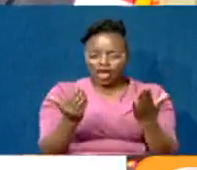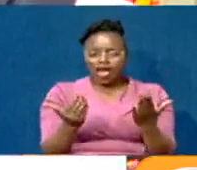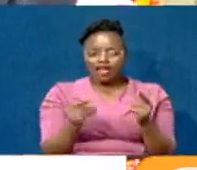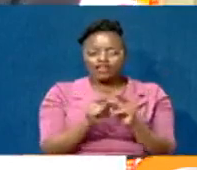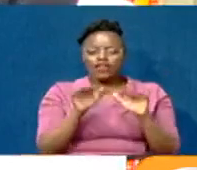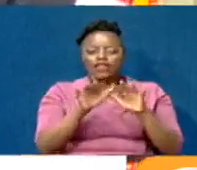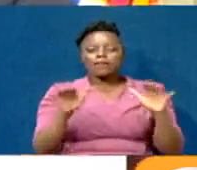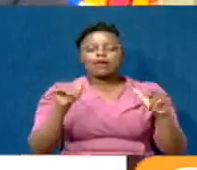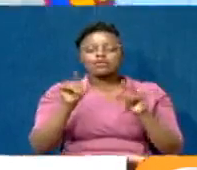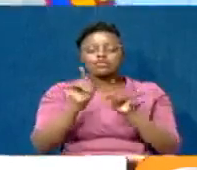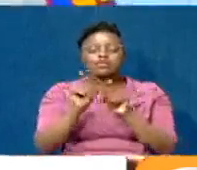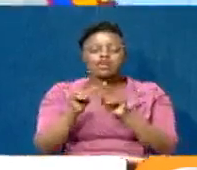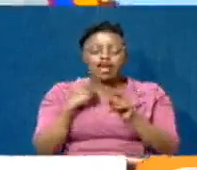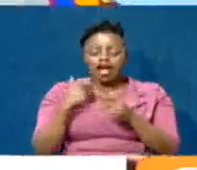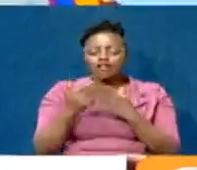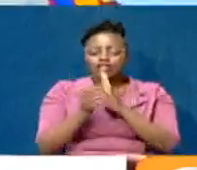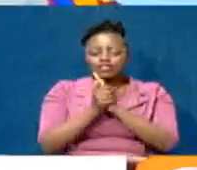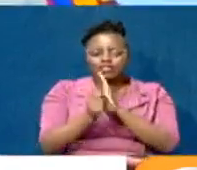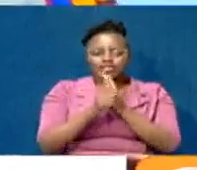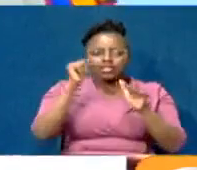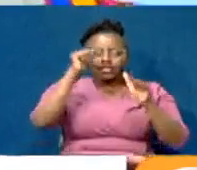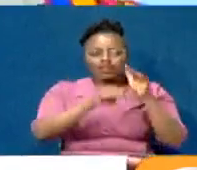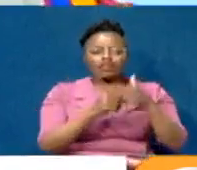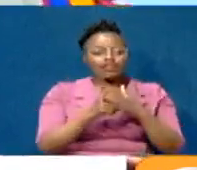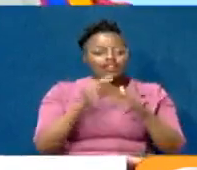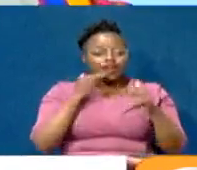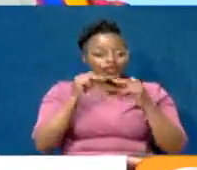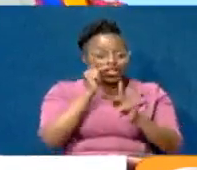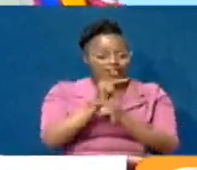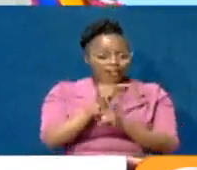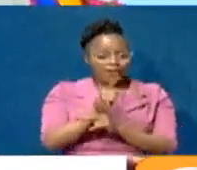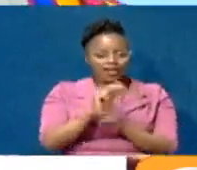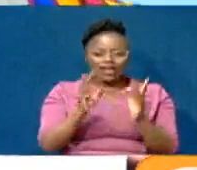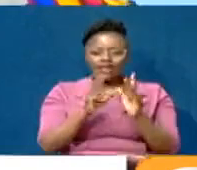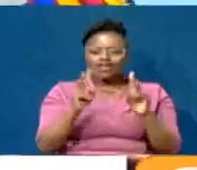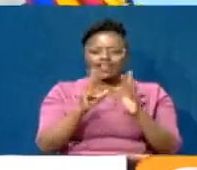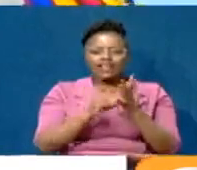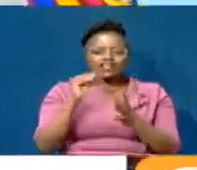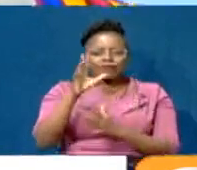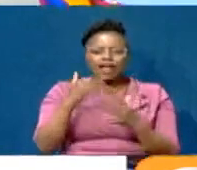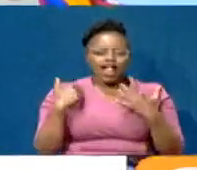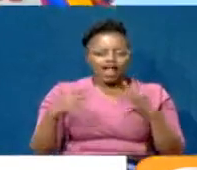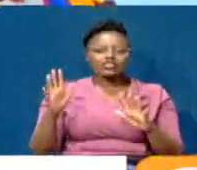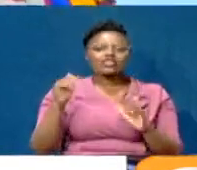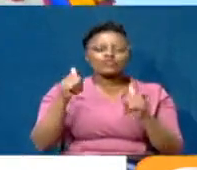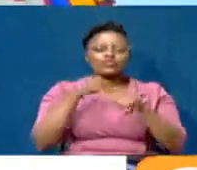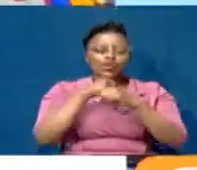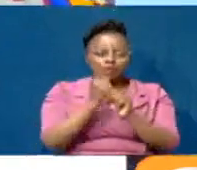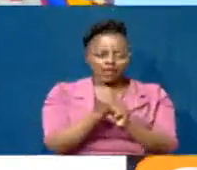the market being skill intensive. To maintain hotels are very expensive. And therefore, losses remain.